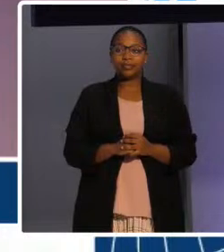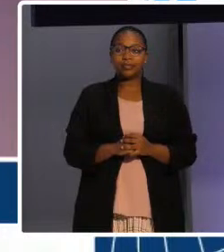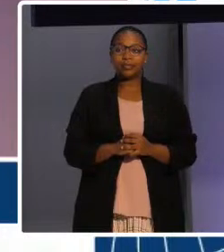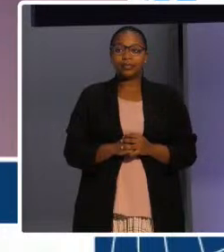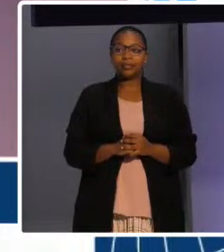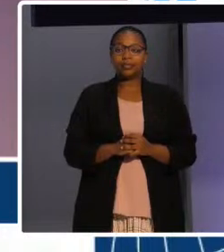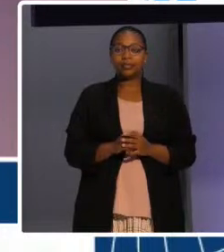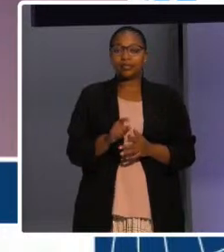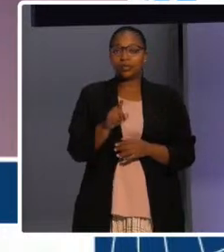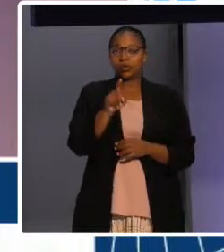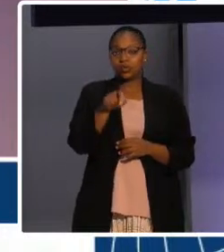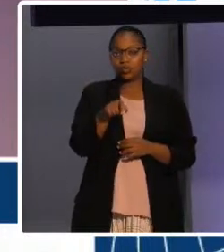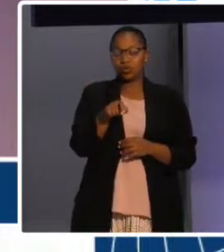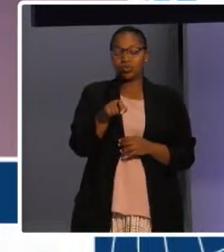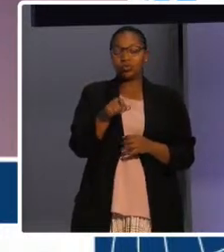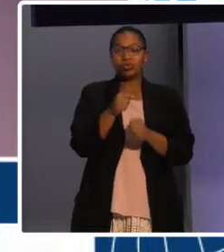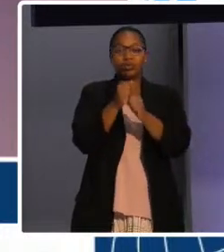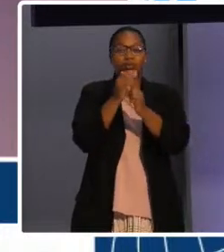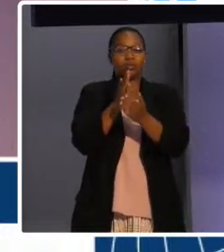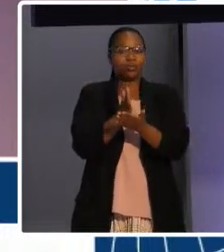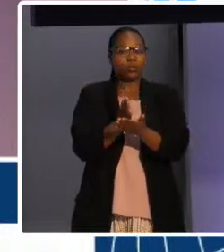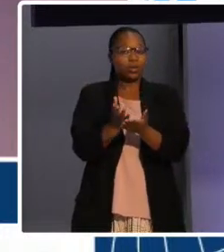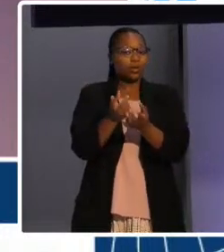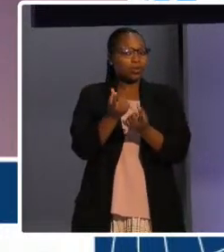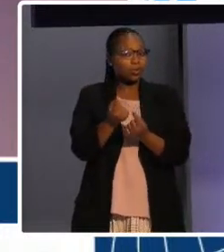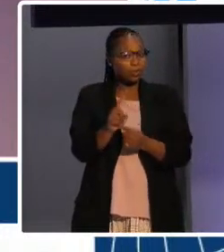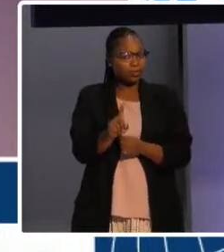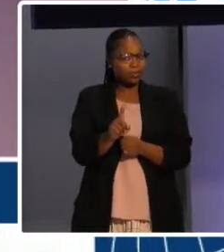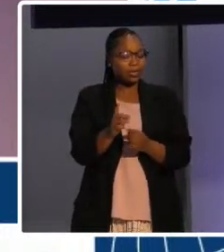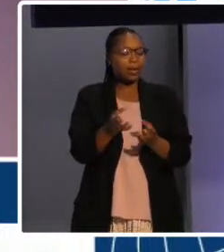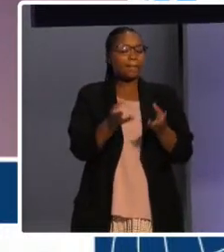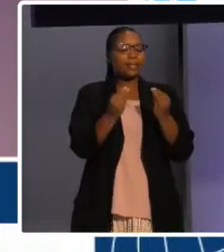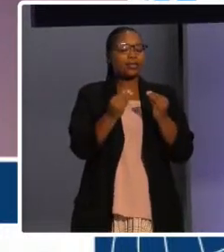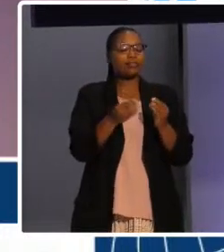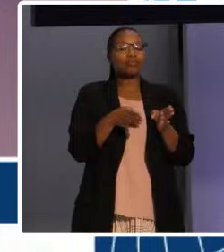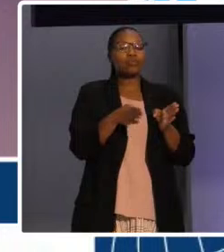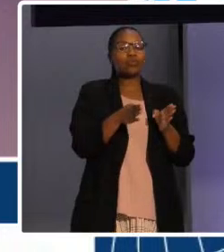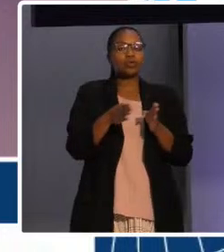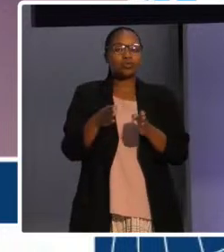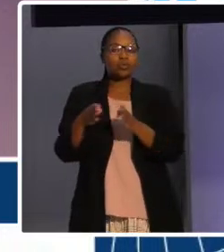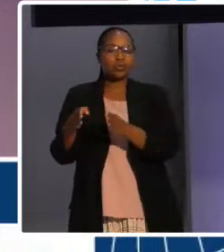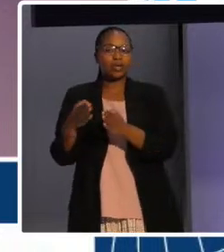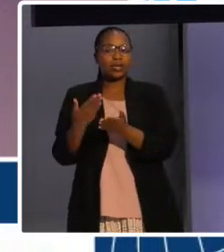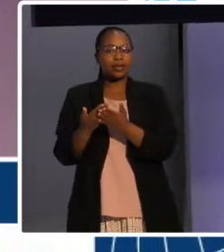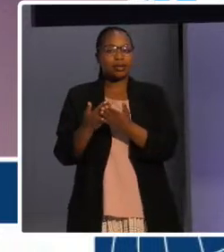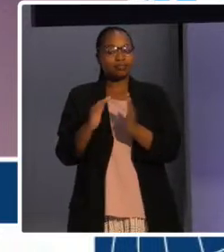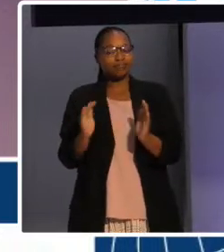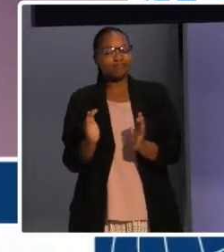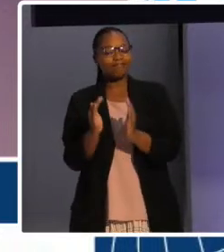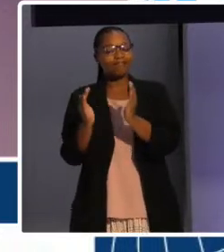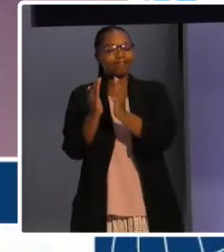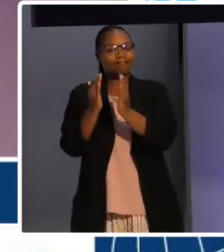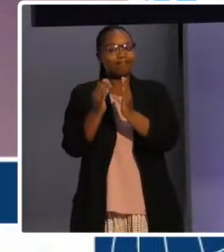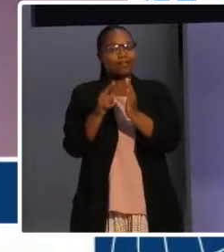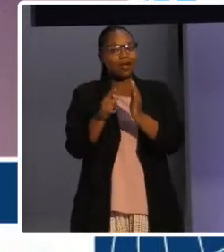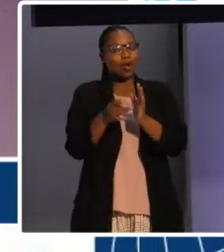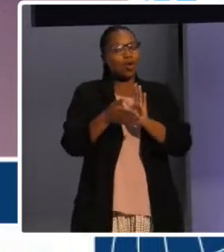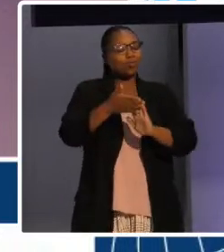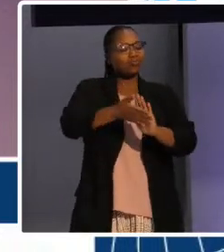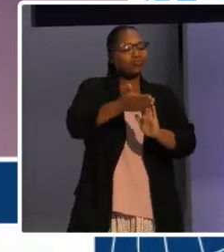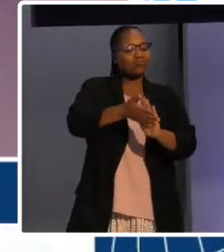to find ways to enhance operational capacity pertaining to election